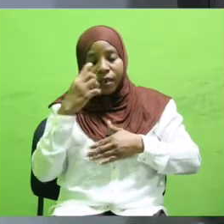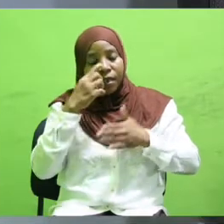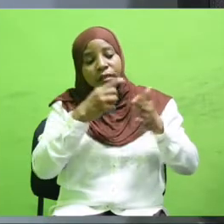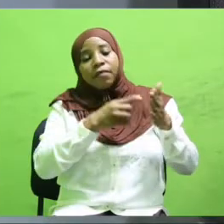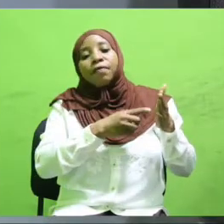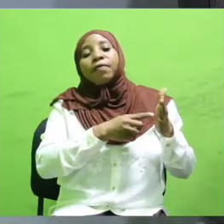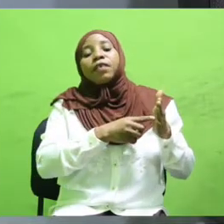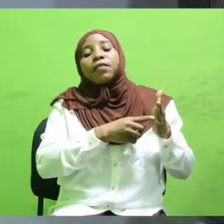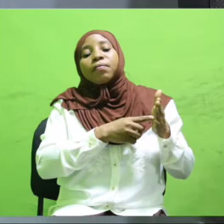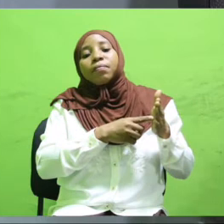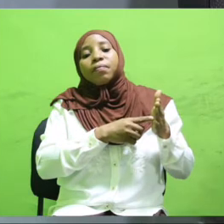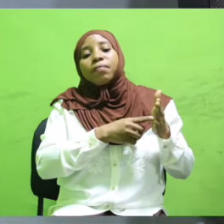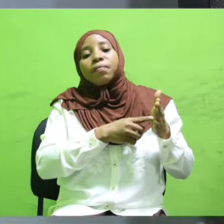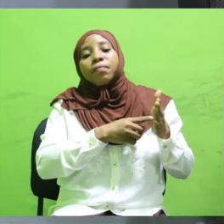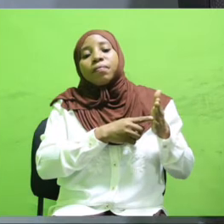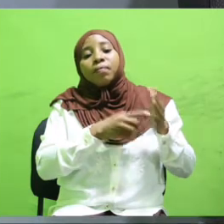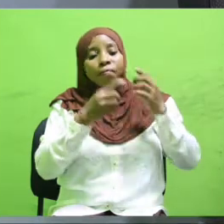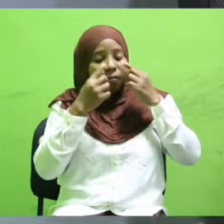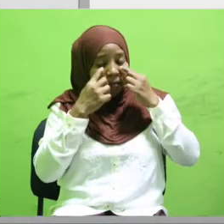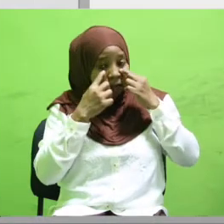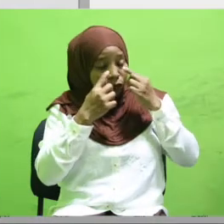to our fourth question.